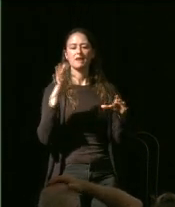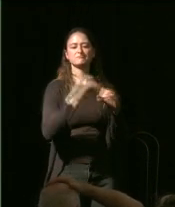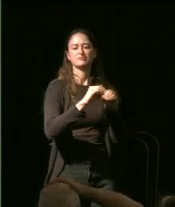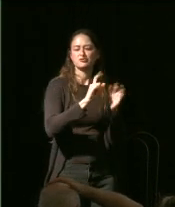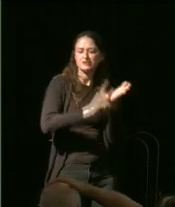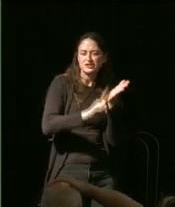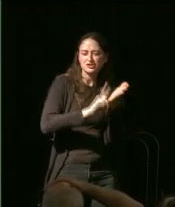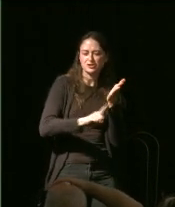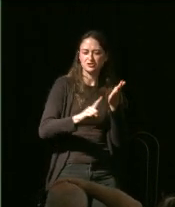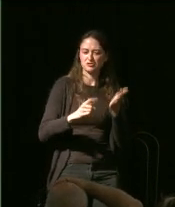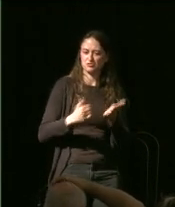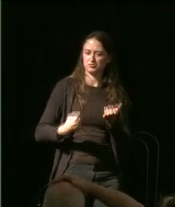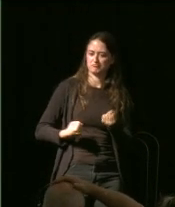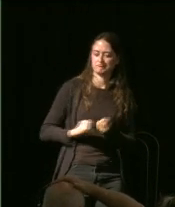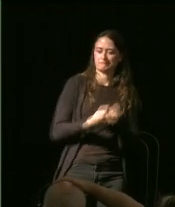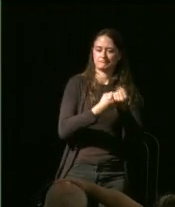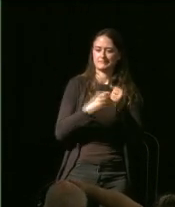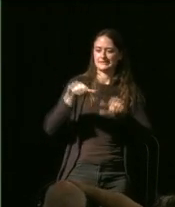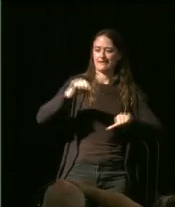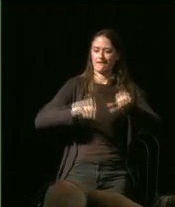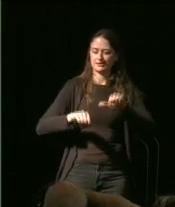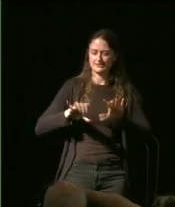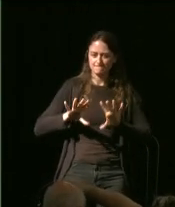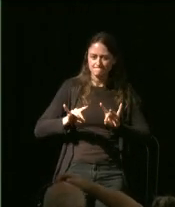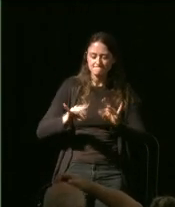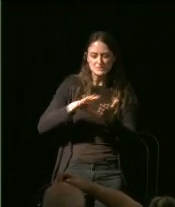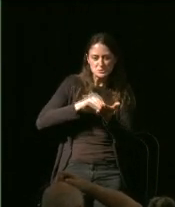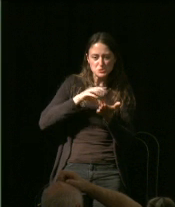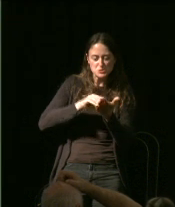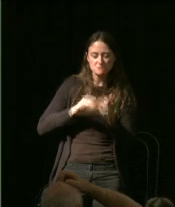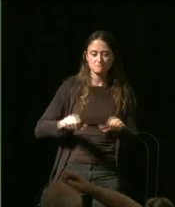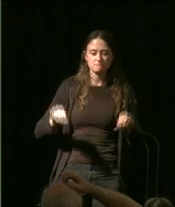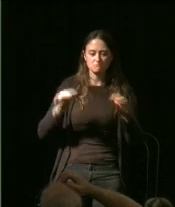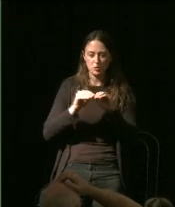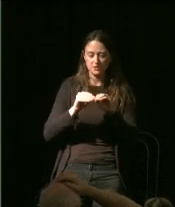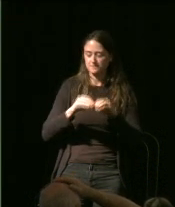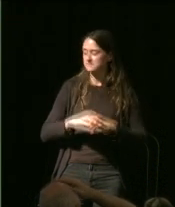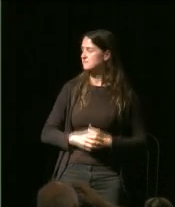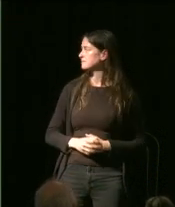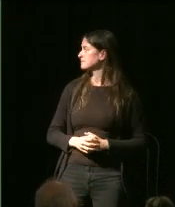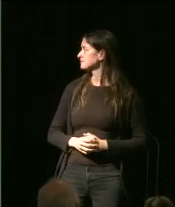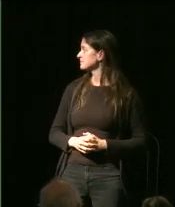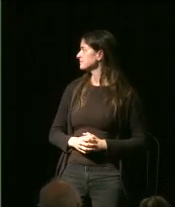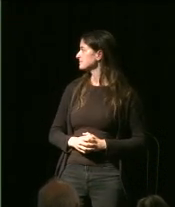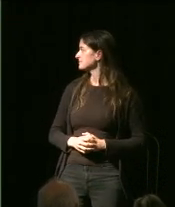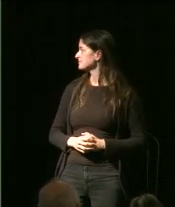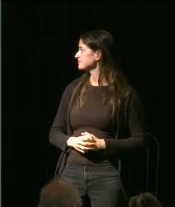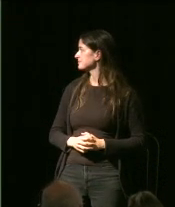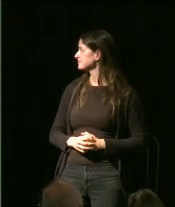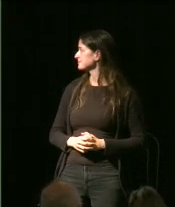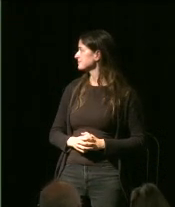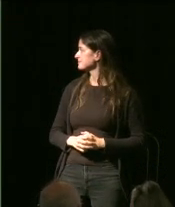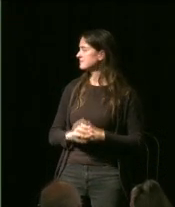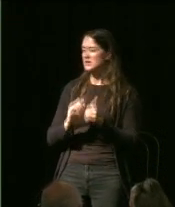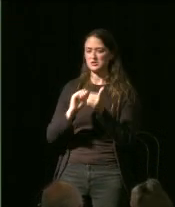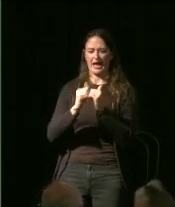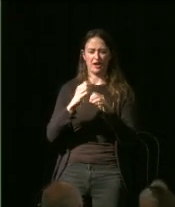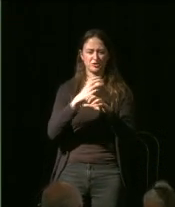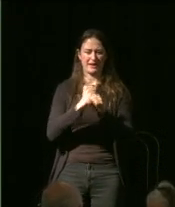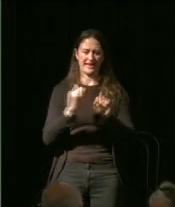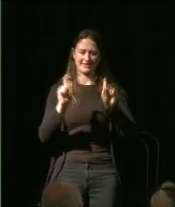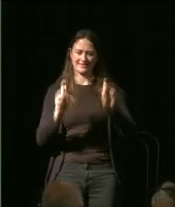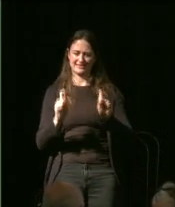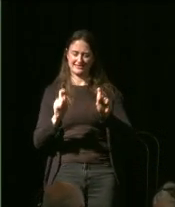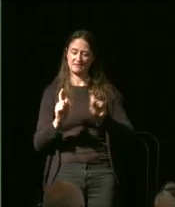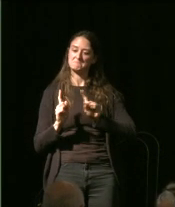How to get genetic testing? Just meet with a specialist who understands genetics. Be prepared to review your family and medical histories and submit a sample